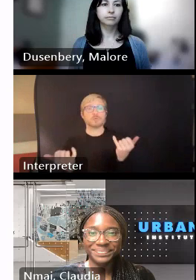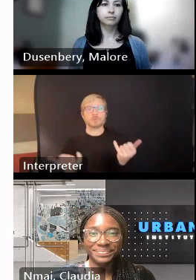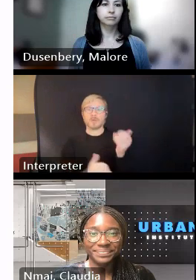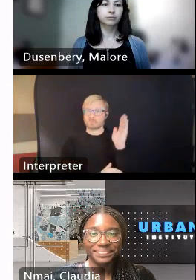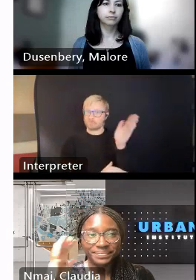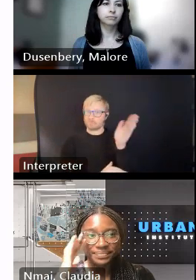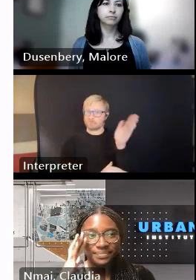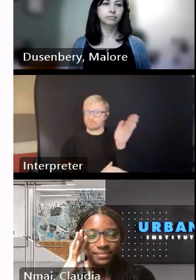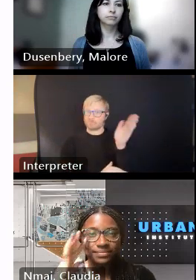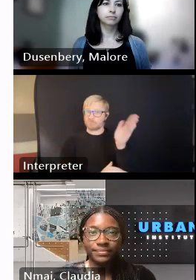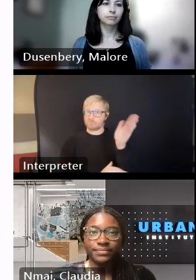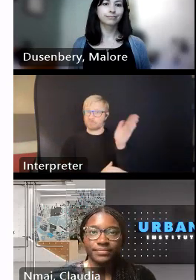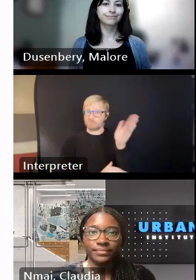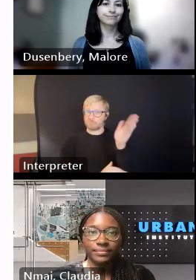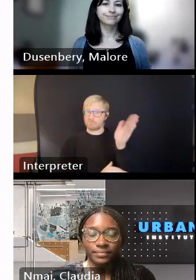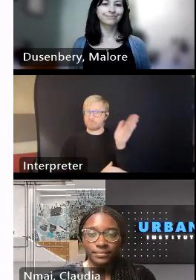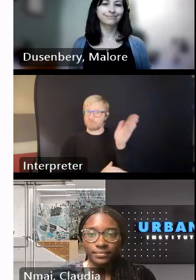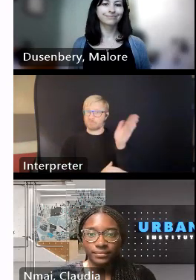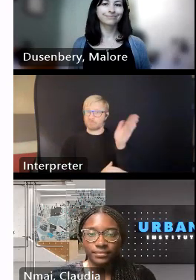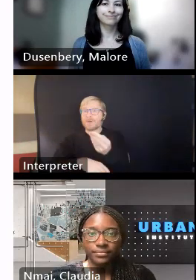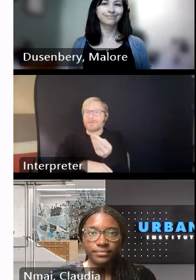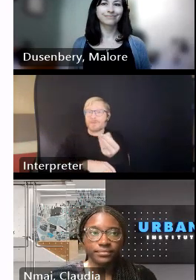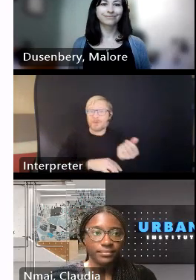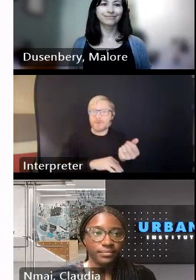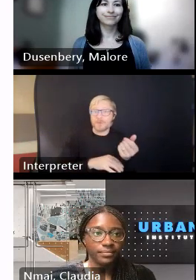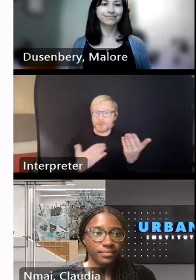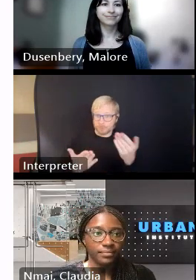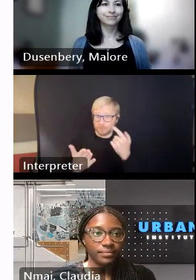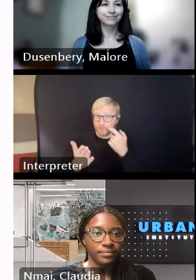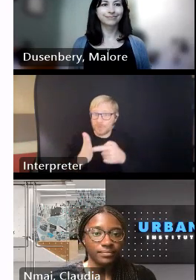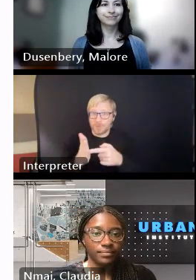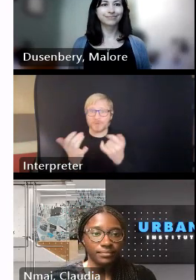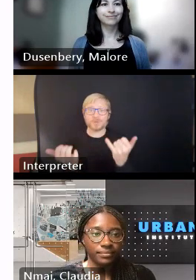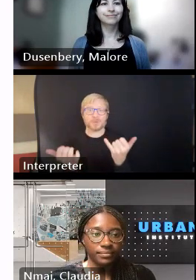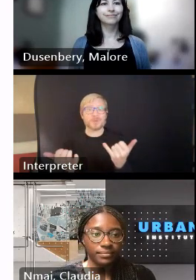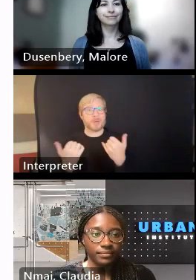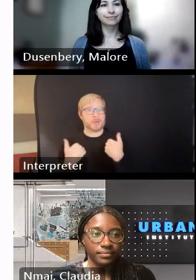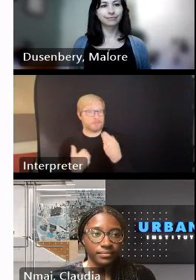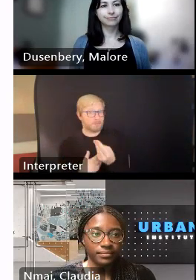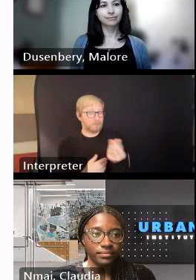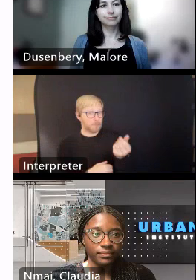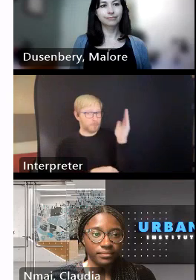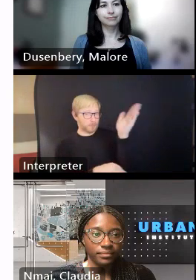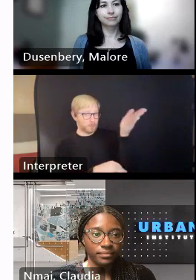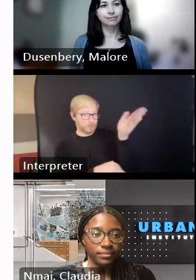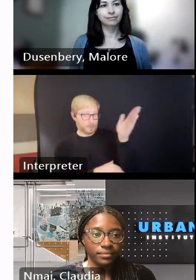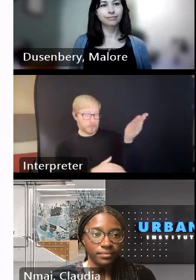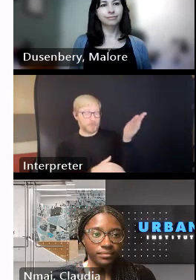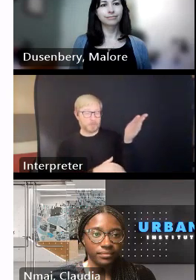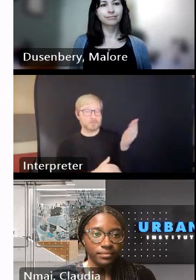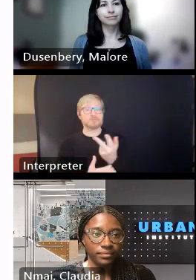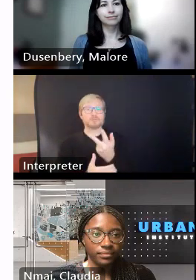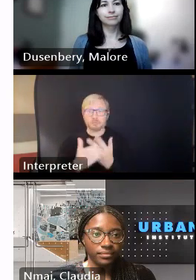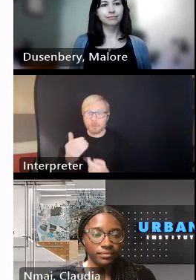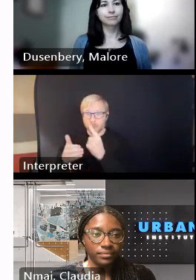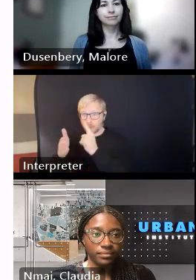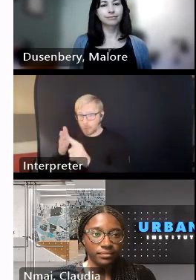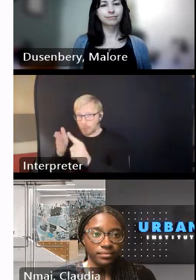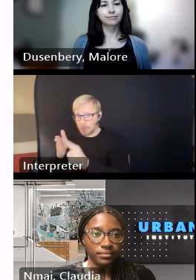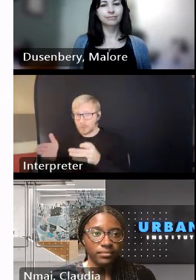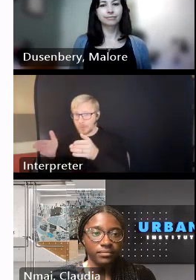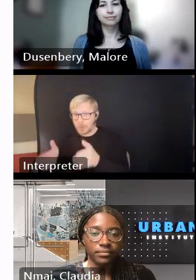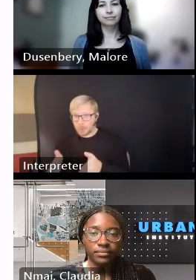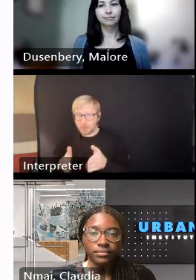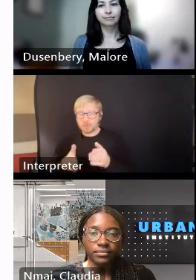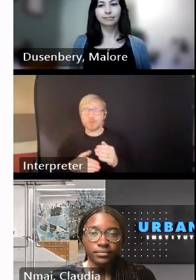things. So you'll note among our presenters, we have both researchers and practitioners, and they